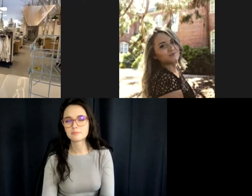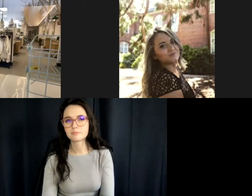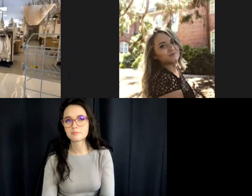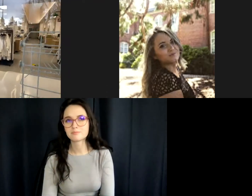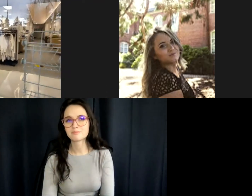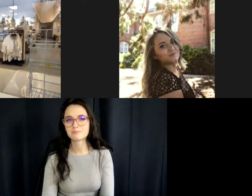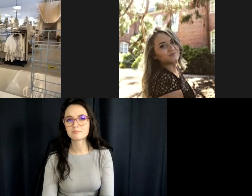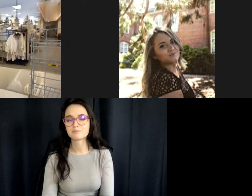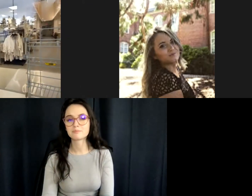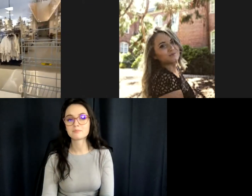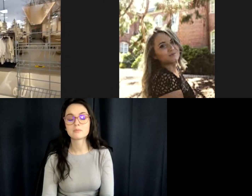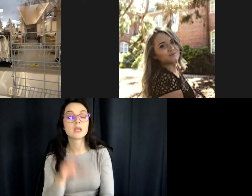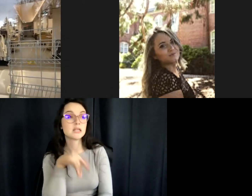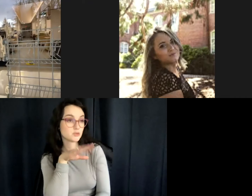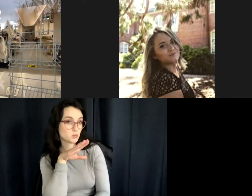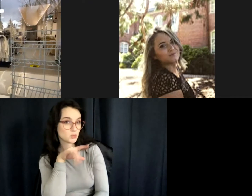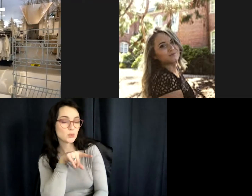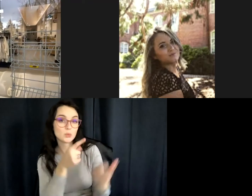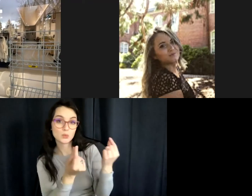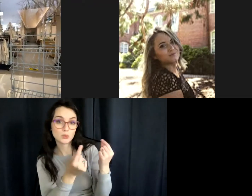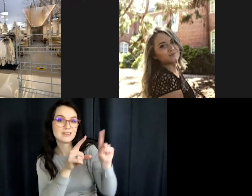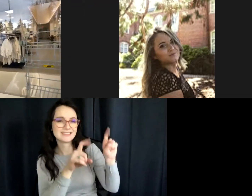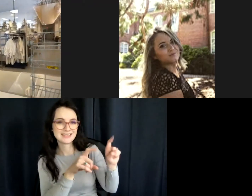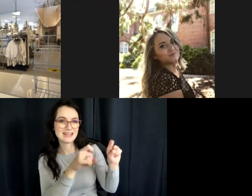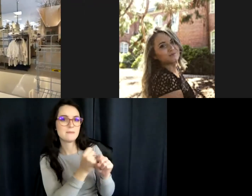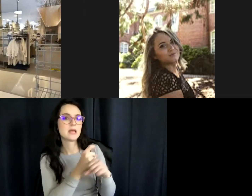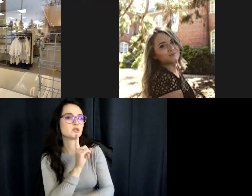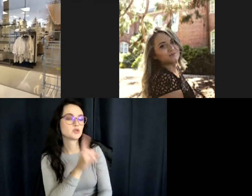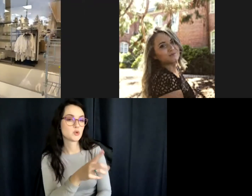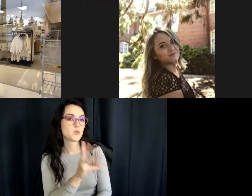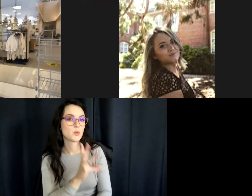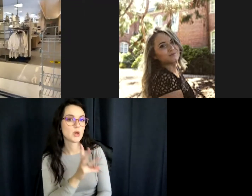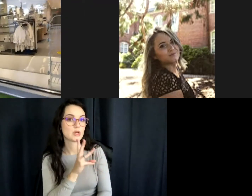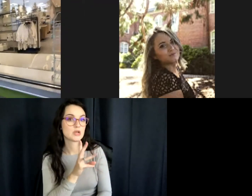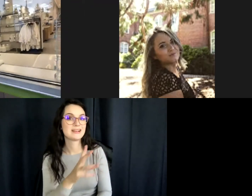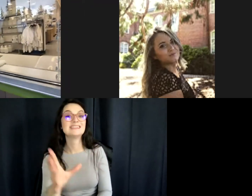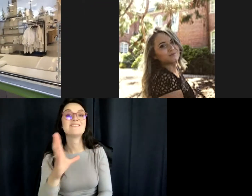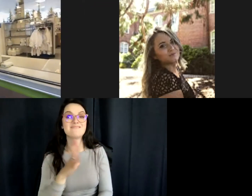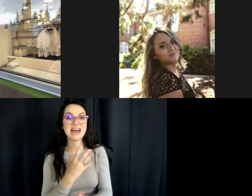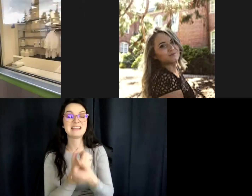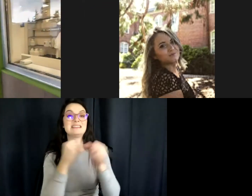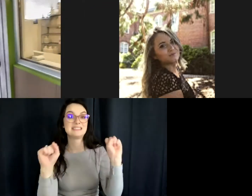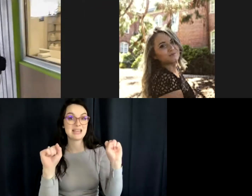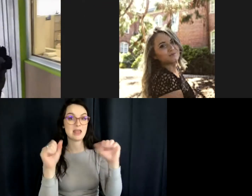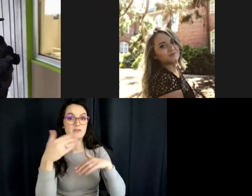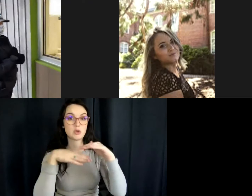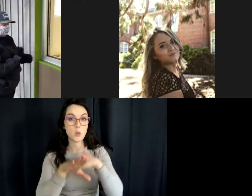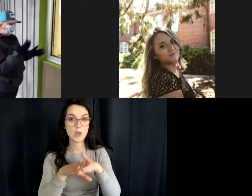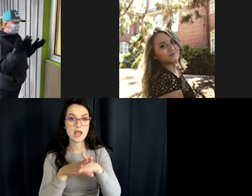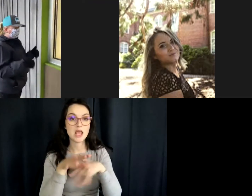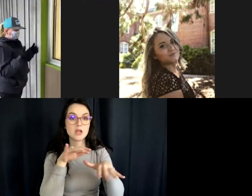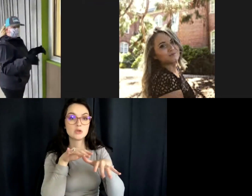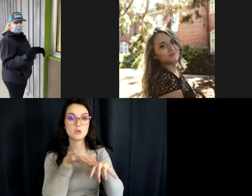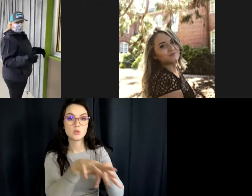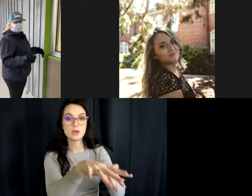Okay. Same thing at the bottom of the tank, and it gets rid of pushes the waste to the digester. Okay.